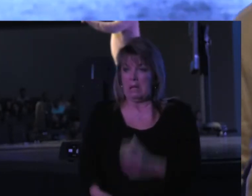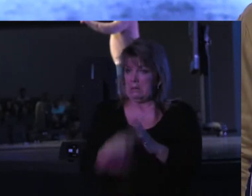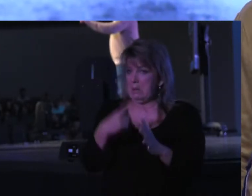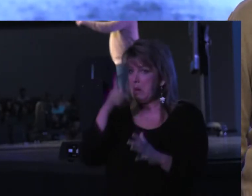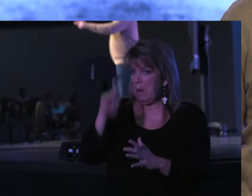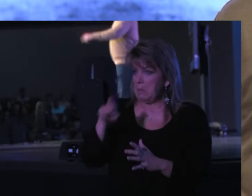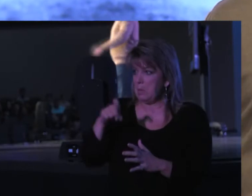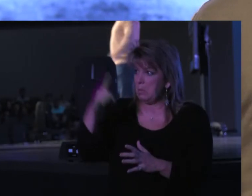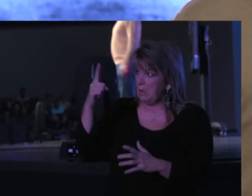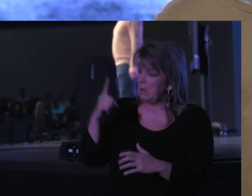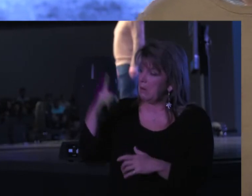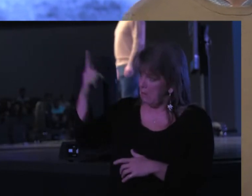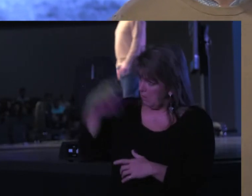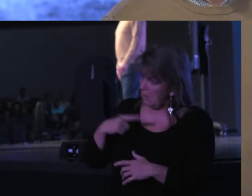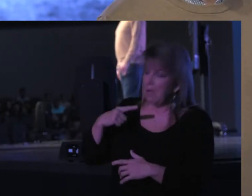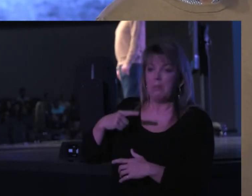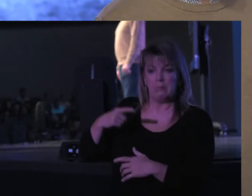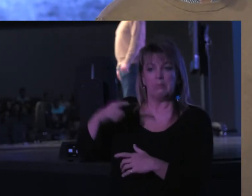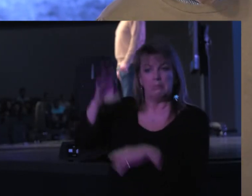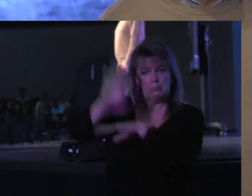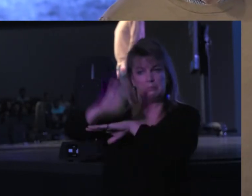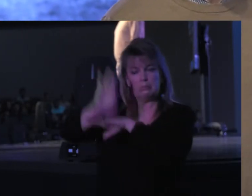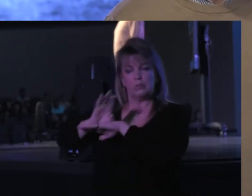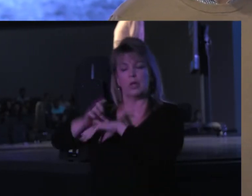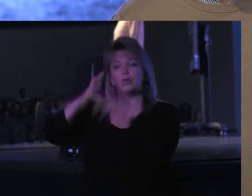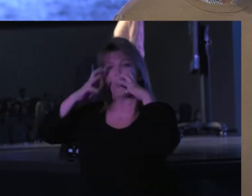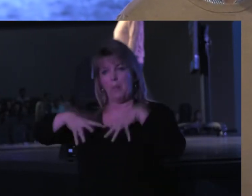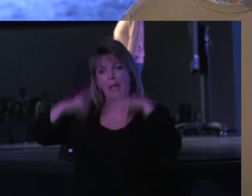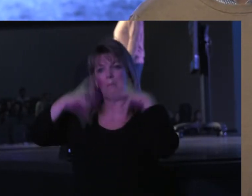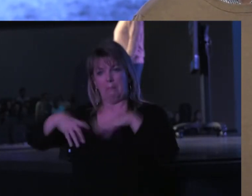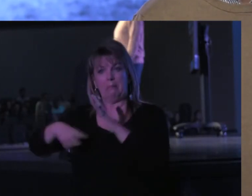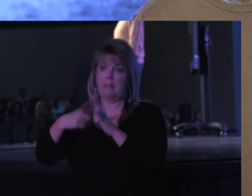Sometimes you need to come to God's house and weep.